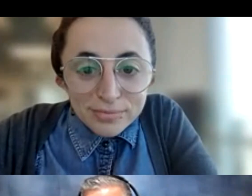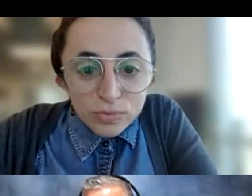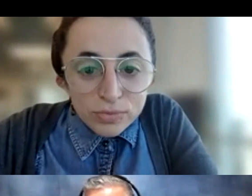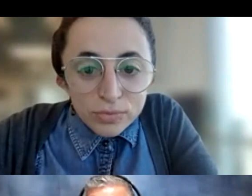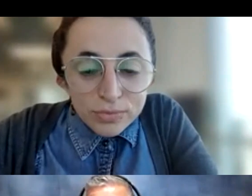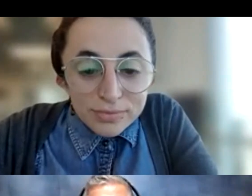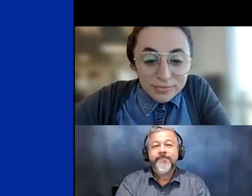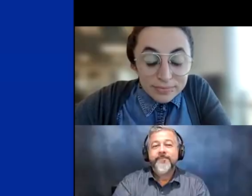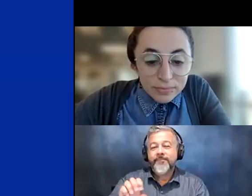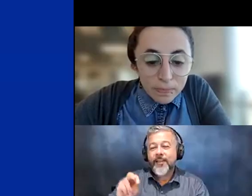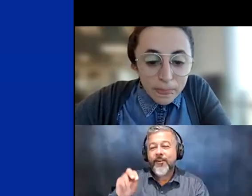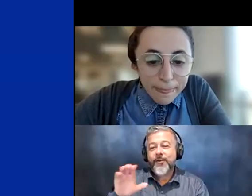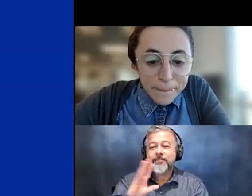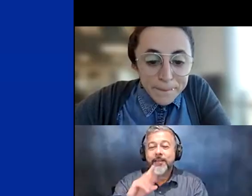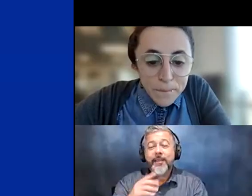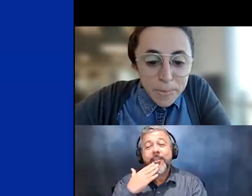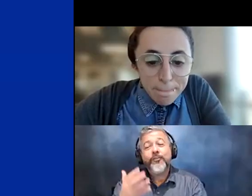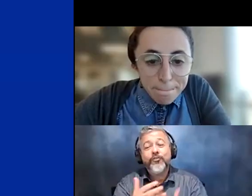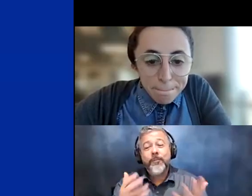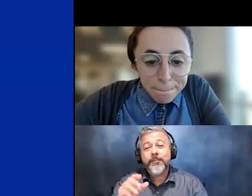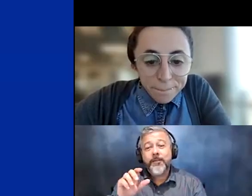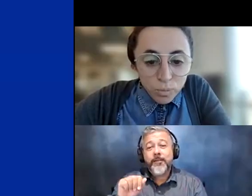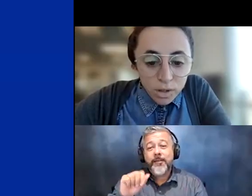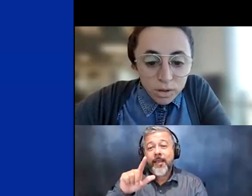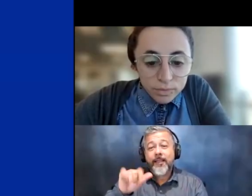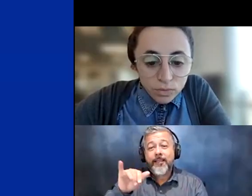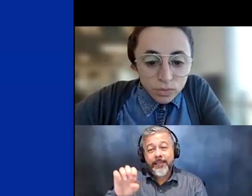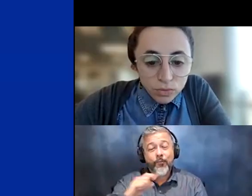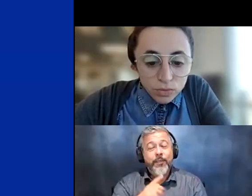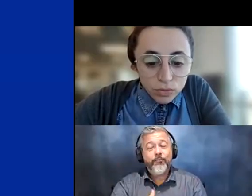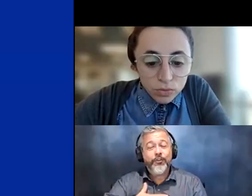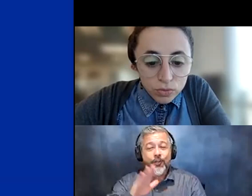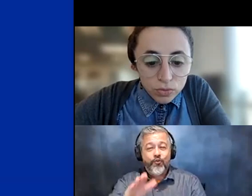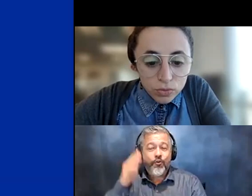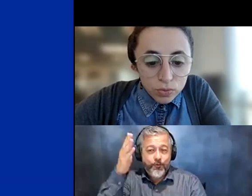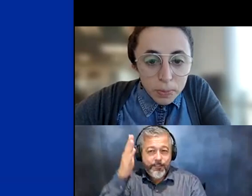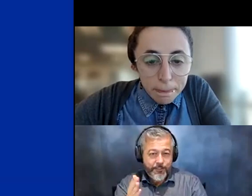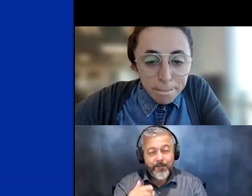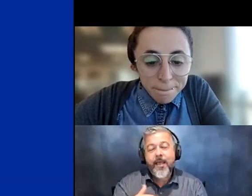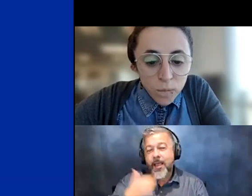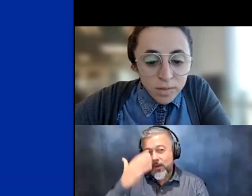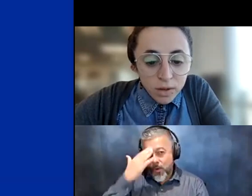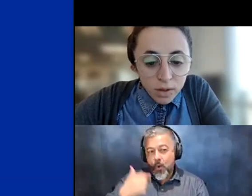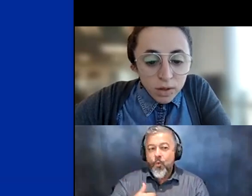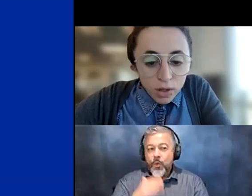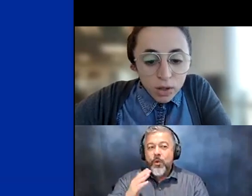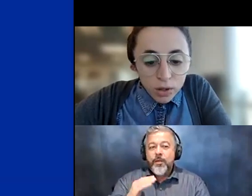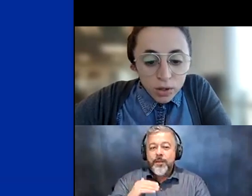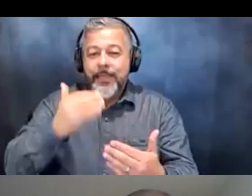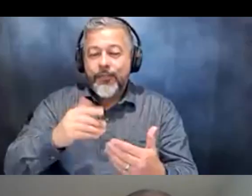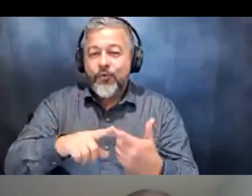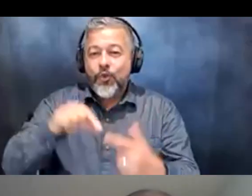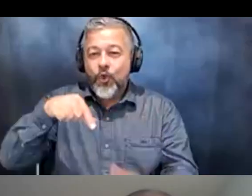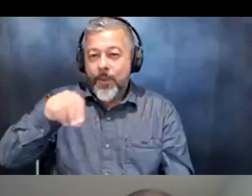Thank you so much, Allie. We really appreciate your presentation. I know that we're going to get to a question and